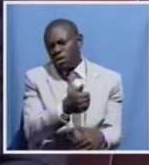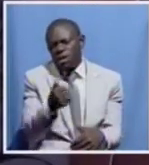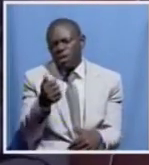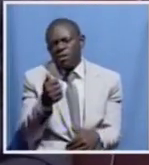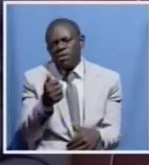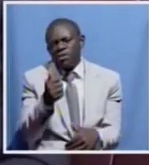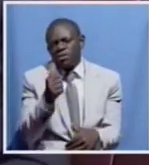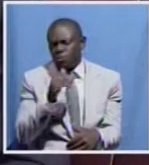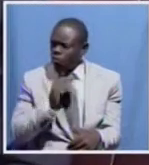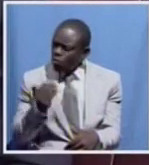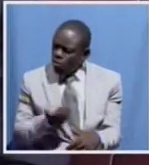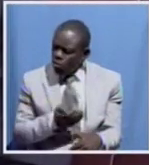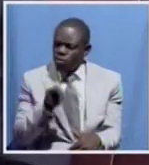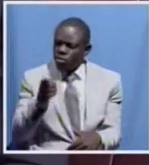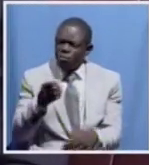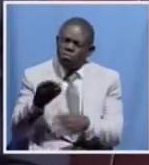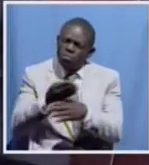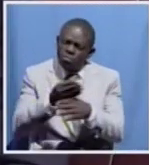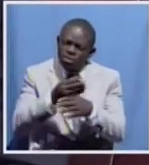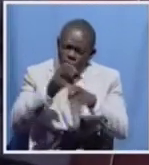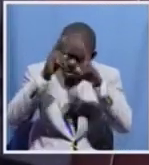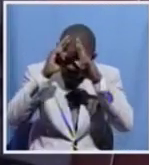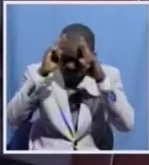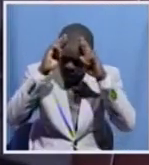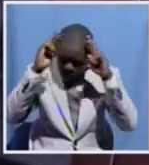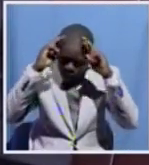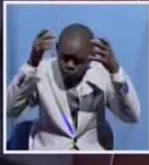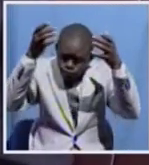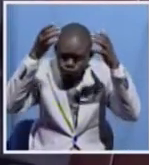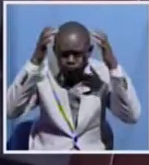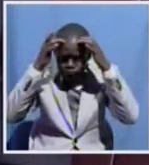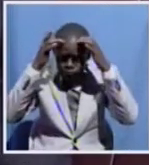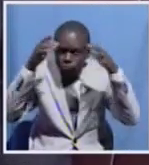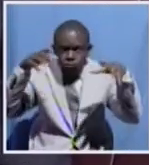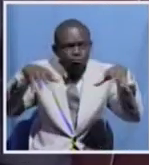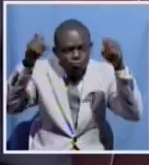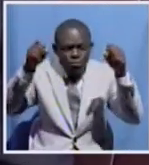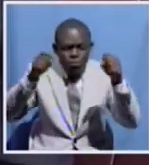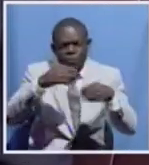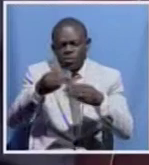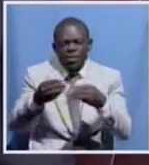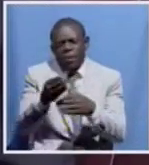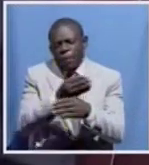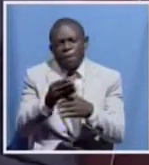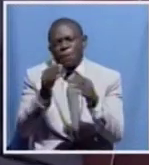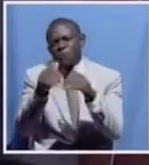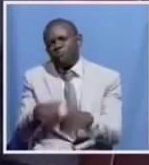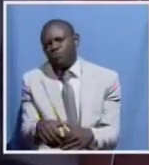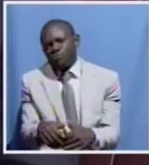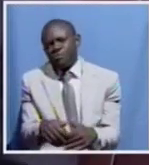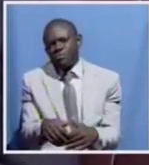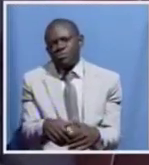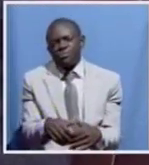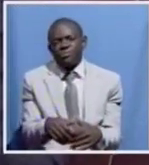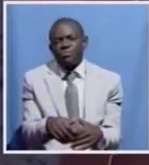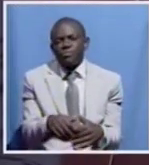owner, closing up her saloon because the long hours of power shortages. I recall the President talking